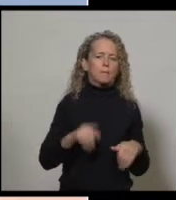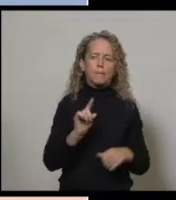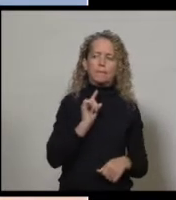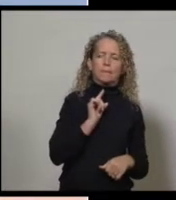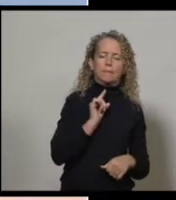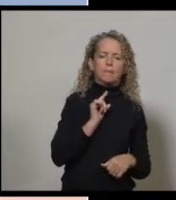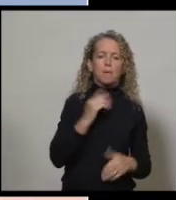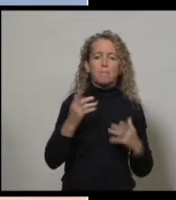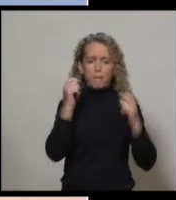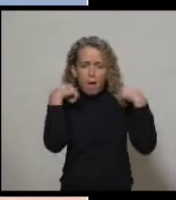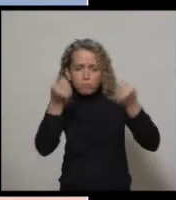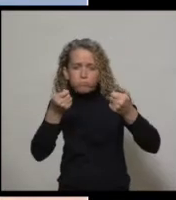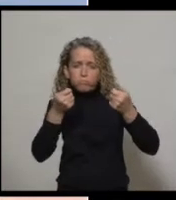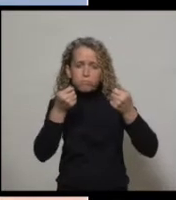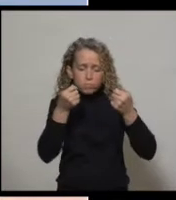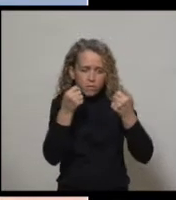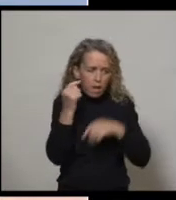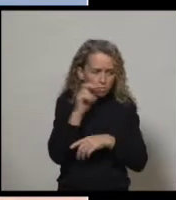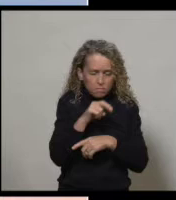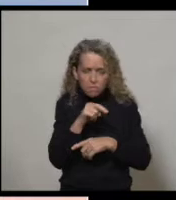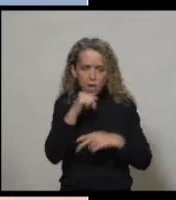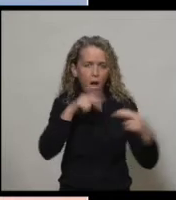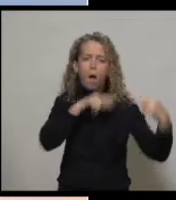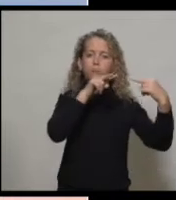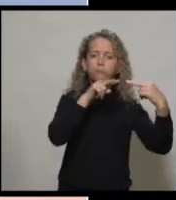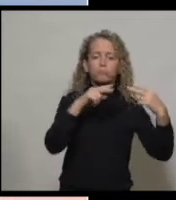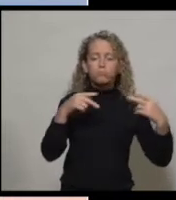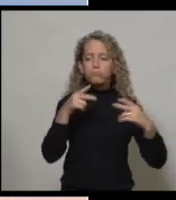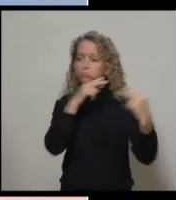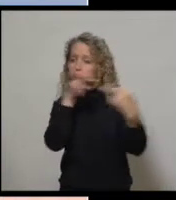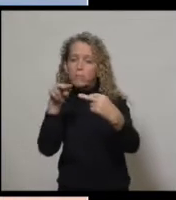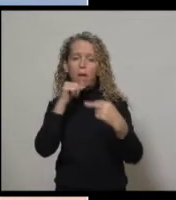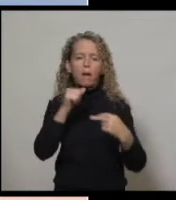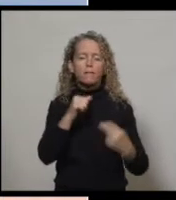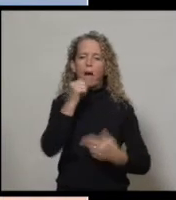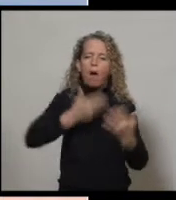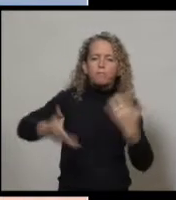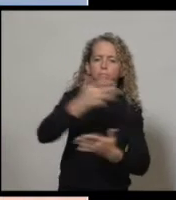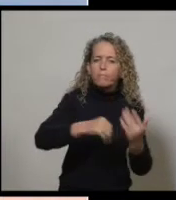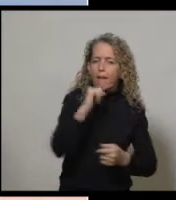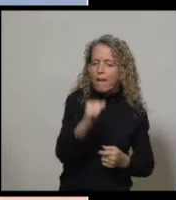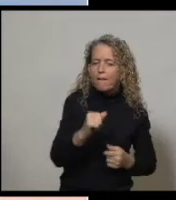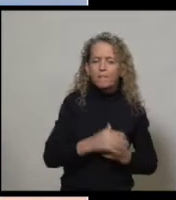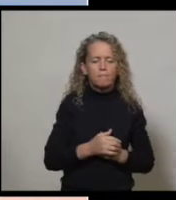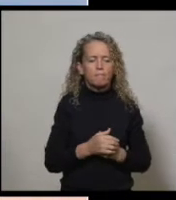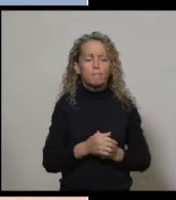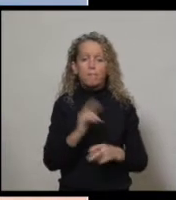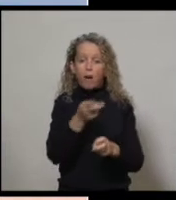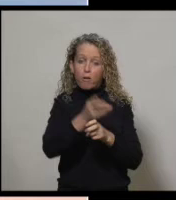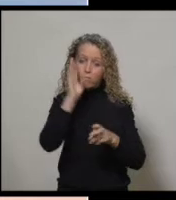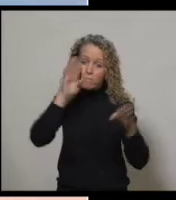head, is feeling that they're not able to make many friends, is having difficulty concentrating. You may have children that are